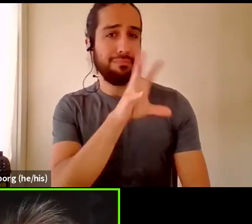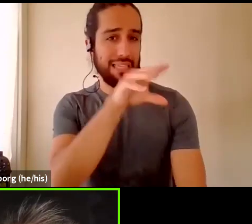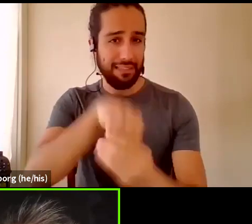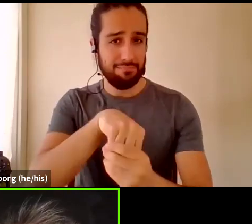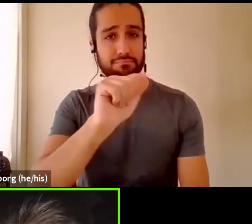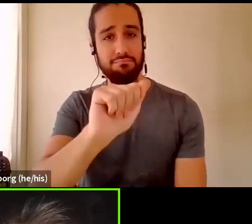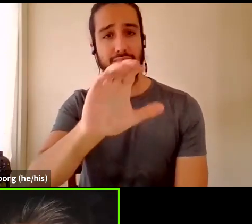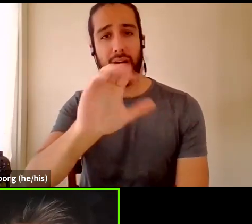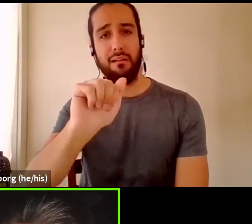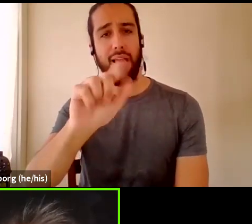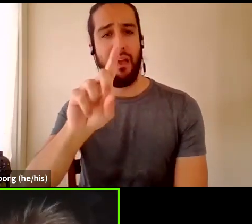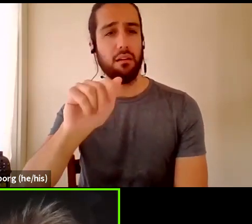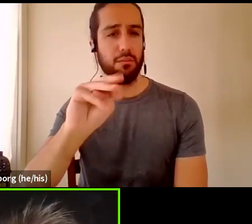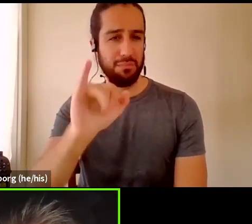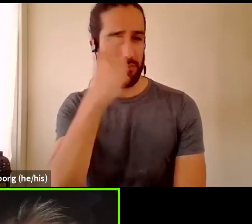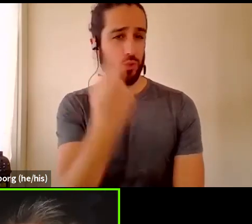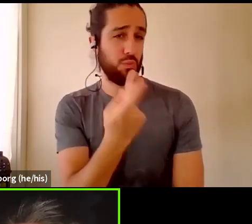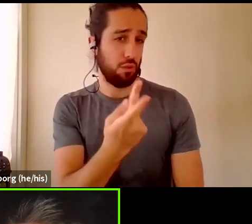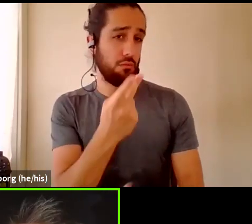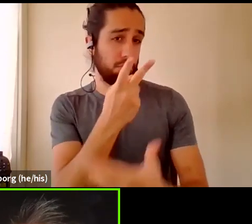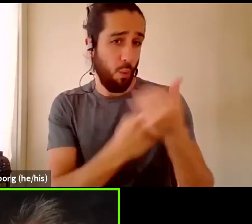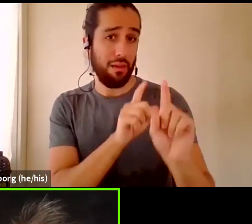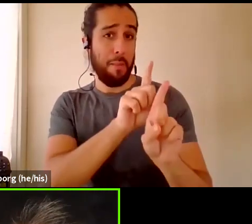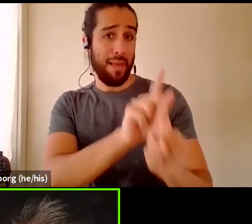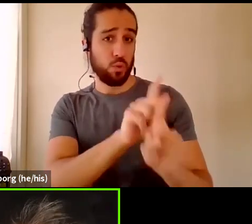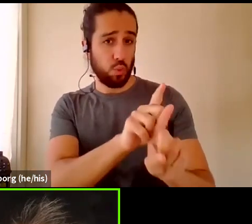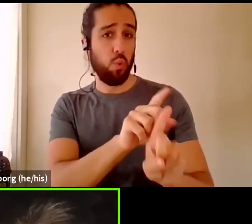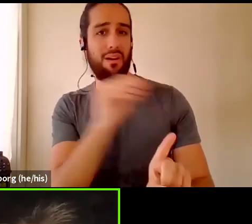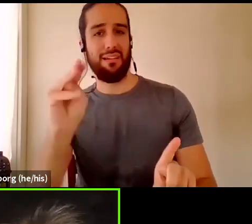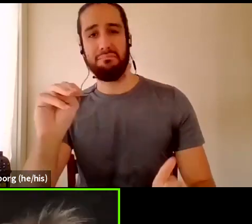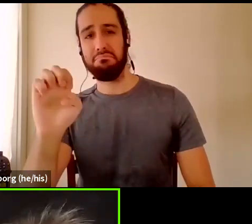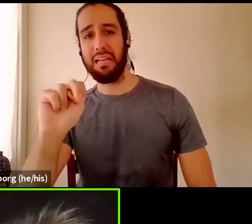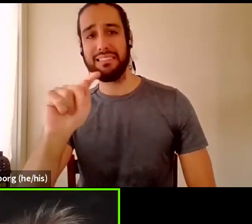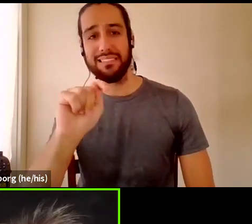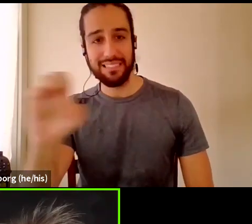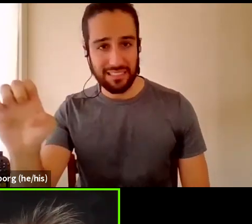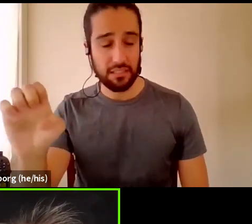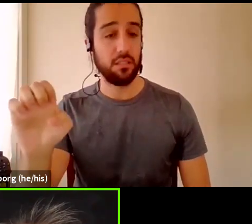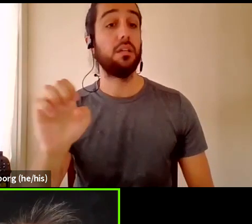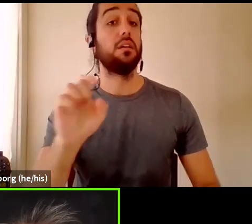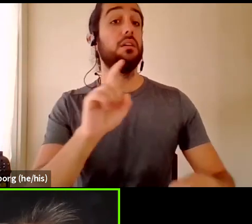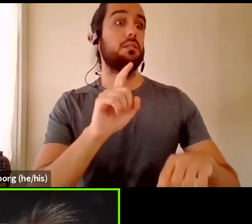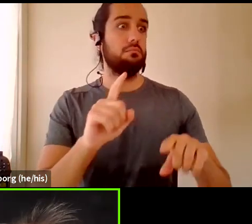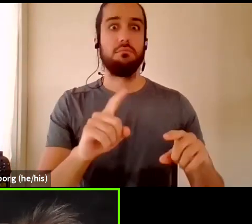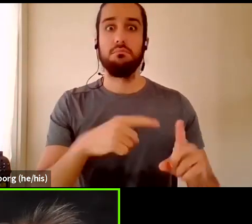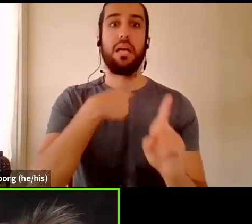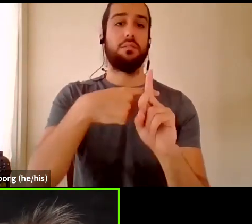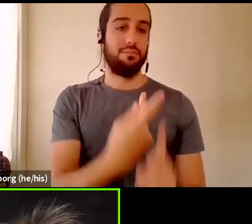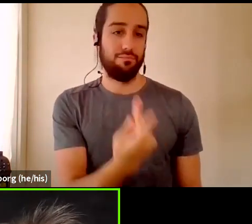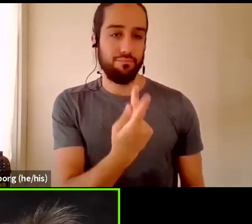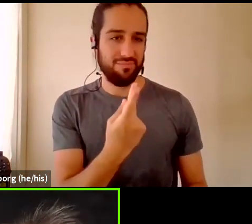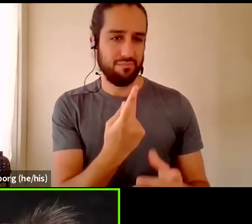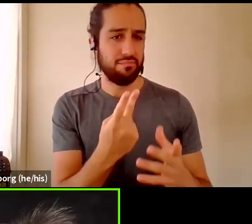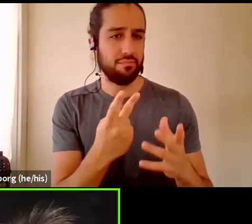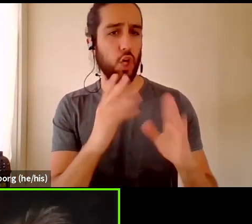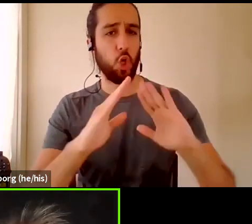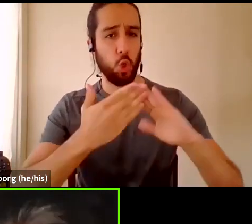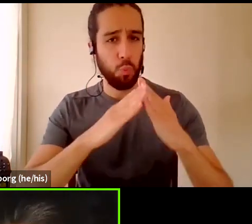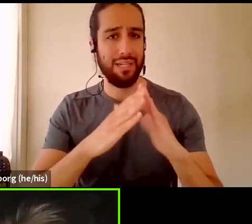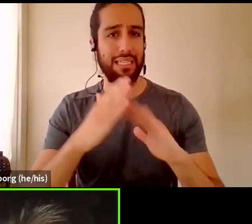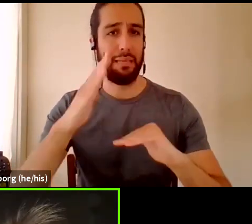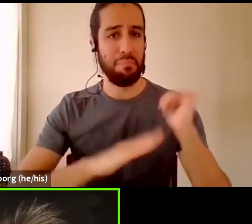also mentors and mentees, but we also are community builders, right? So all of those are this, I